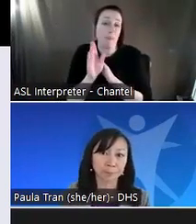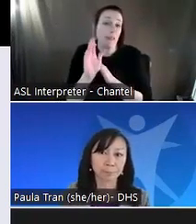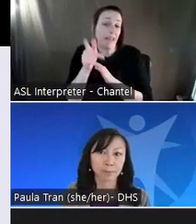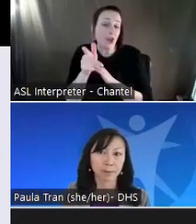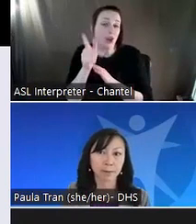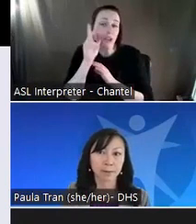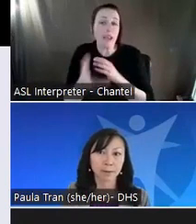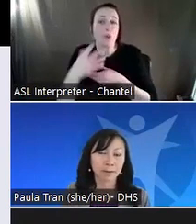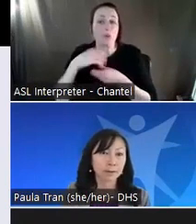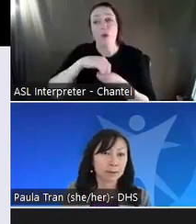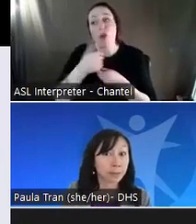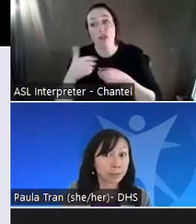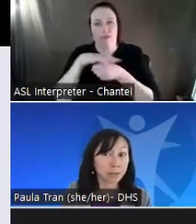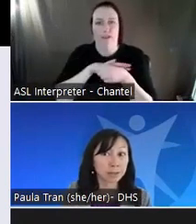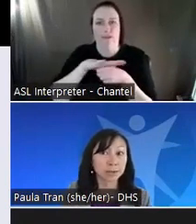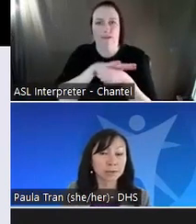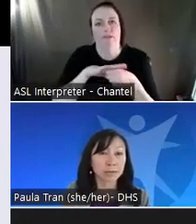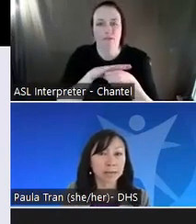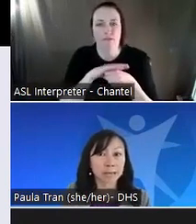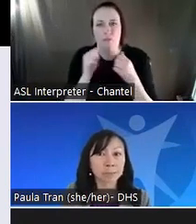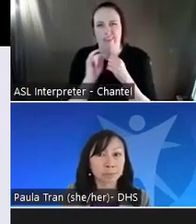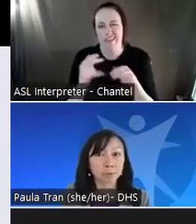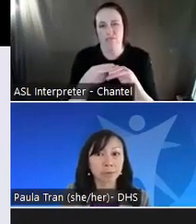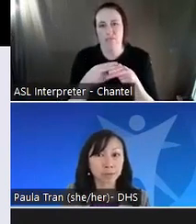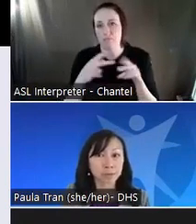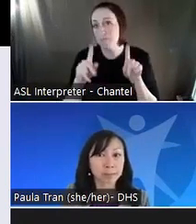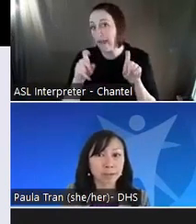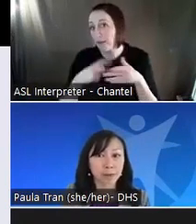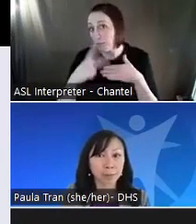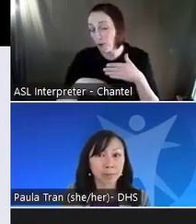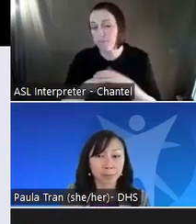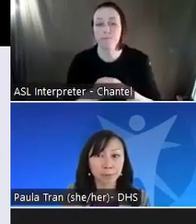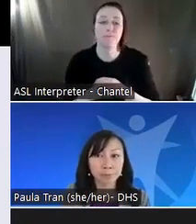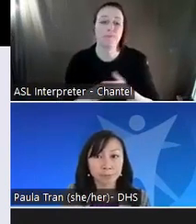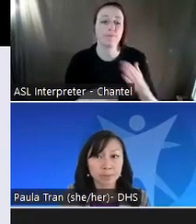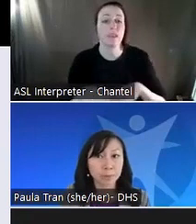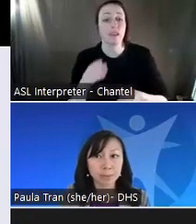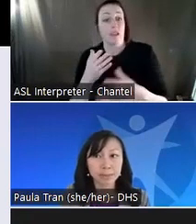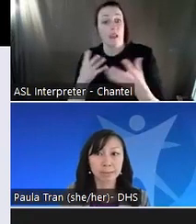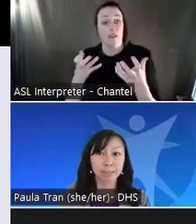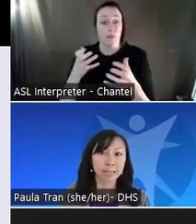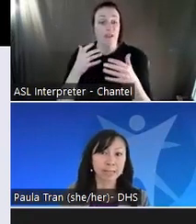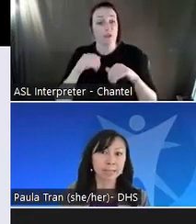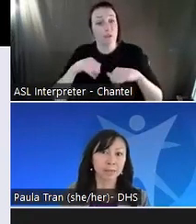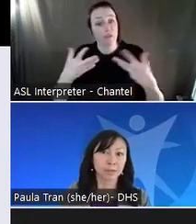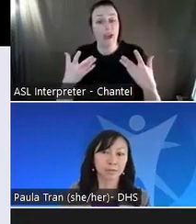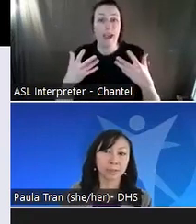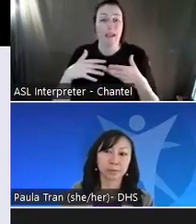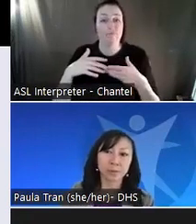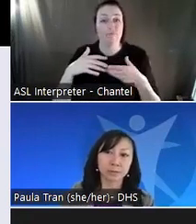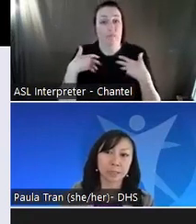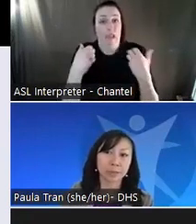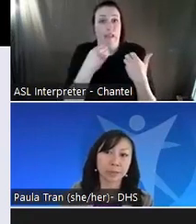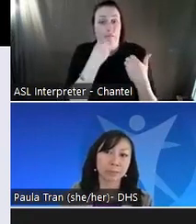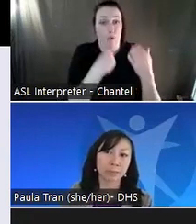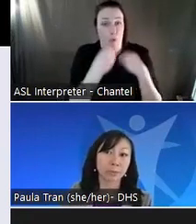program. The budget also aims to improve availability of healthy food. It's well established that eating sufficient fresh